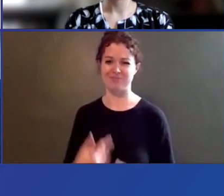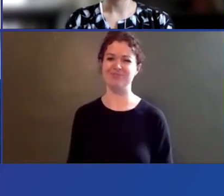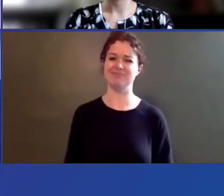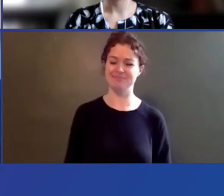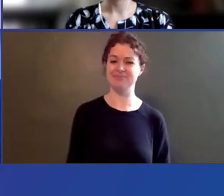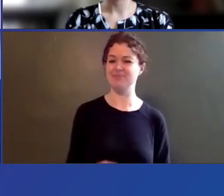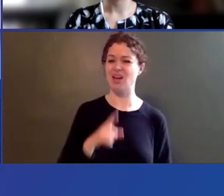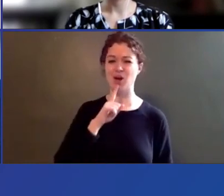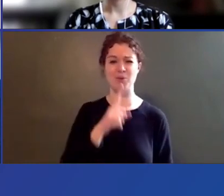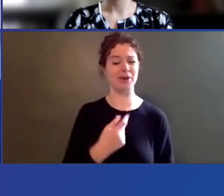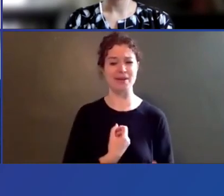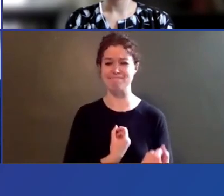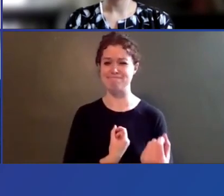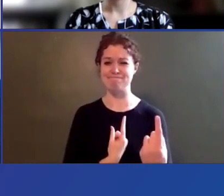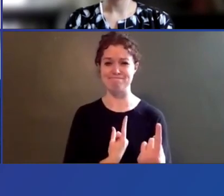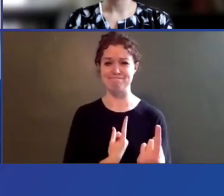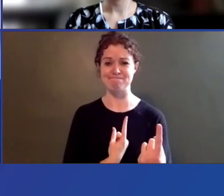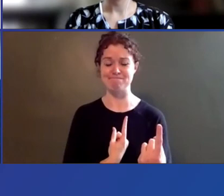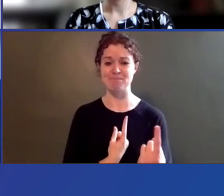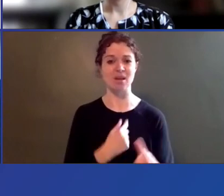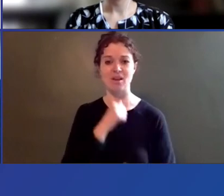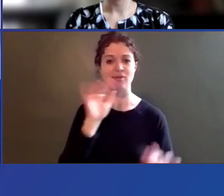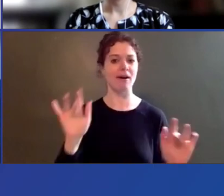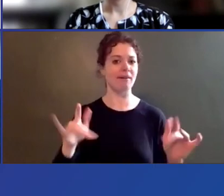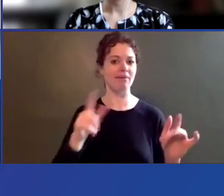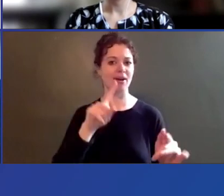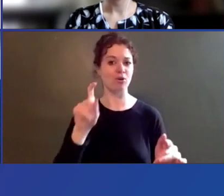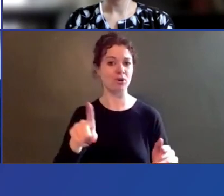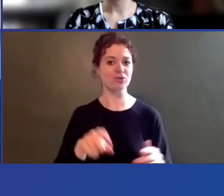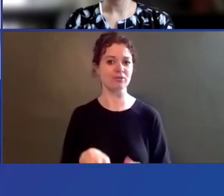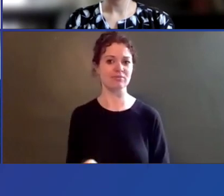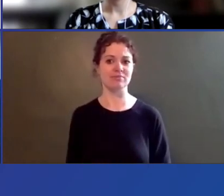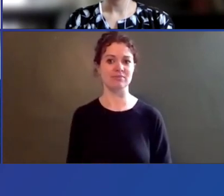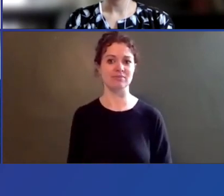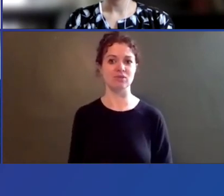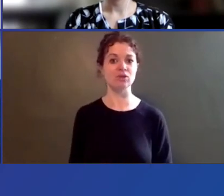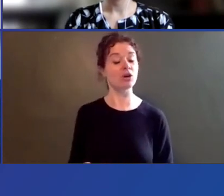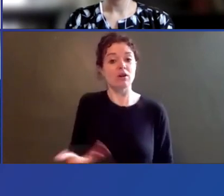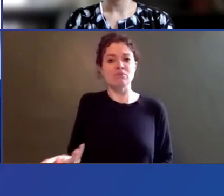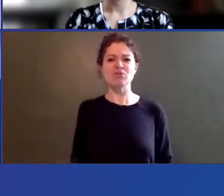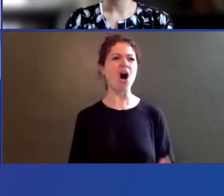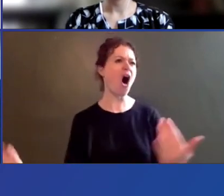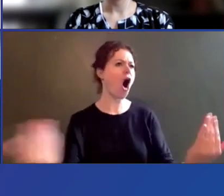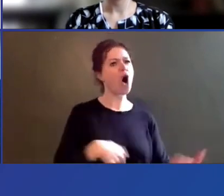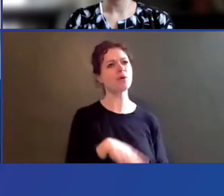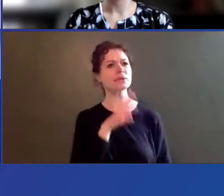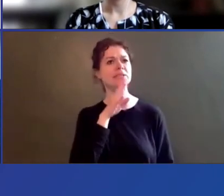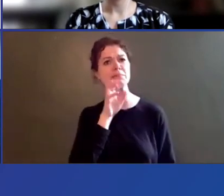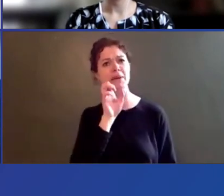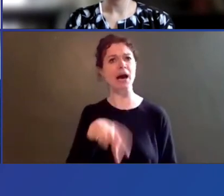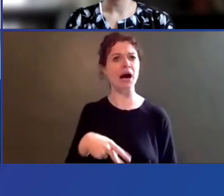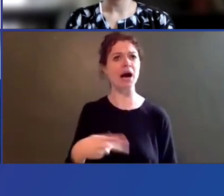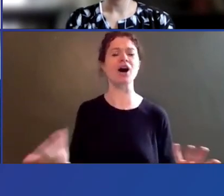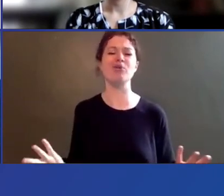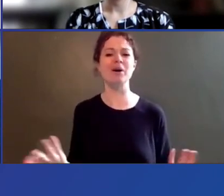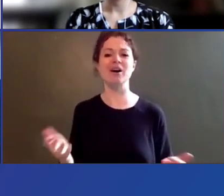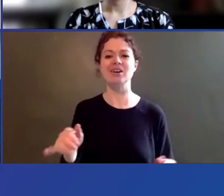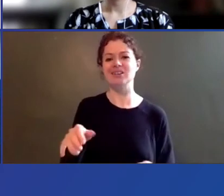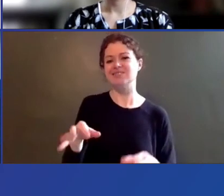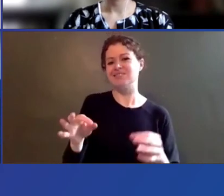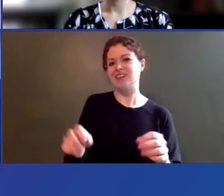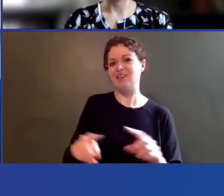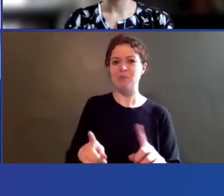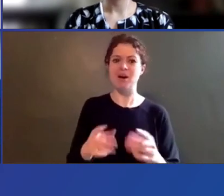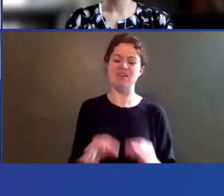don't mean to be light about it, because it's you do, right? We all should speak up within the organizations that we're in, but also you need to